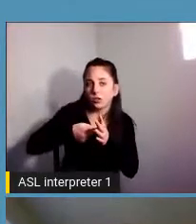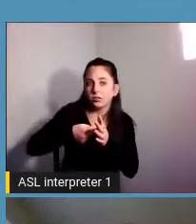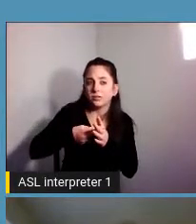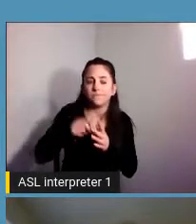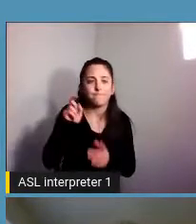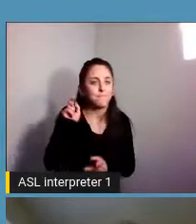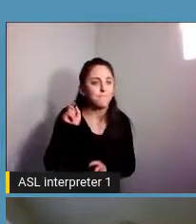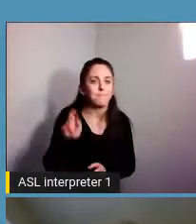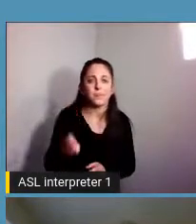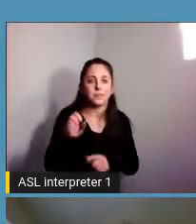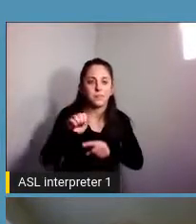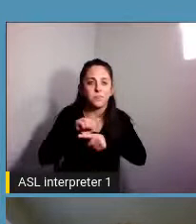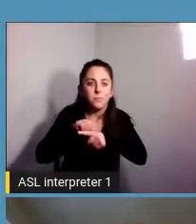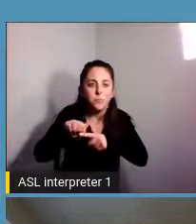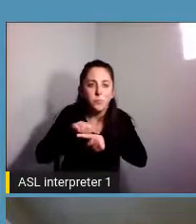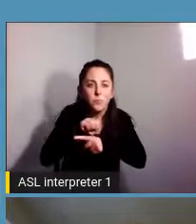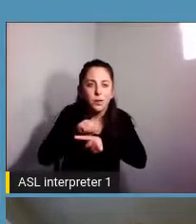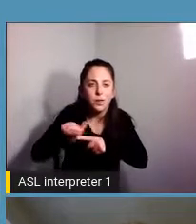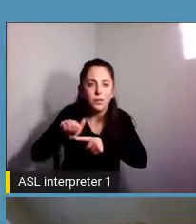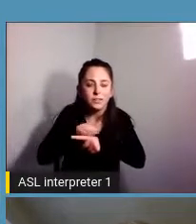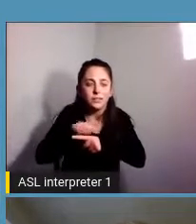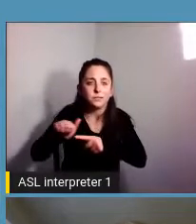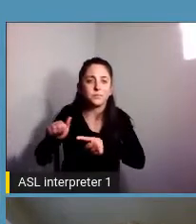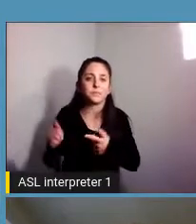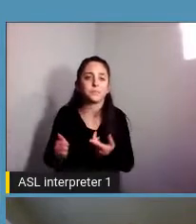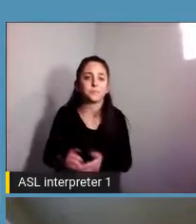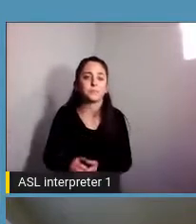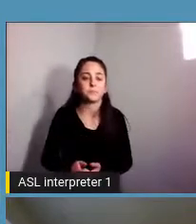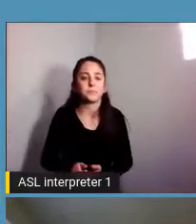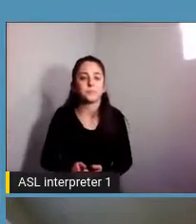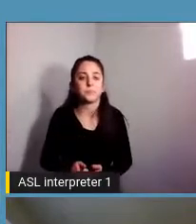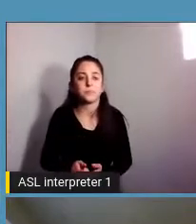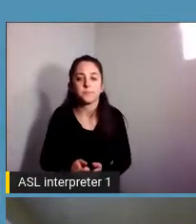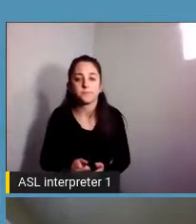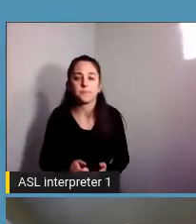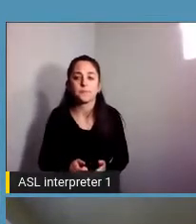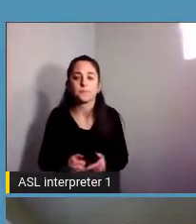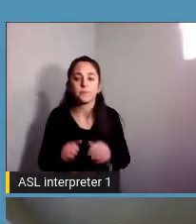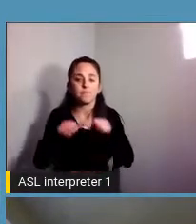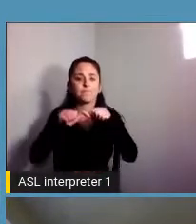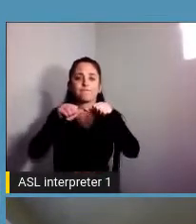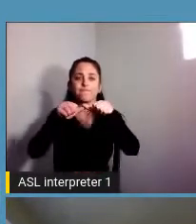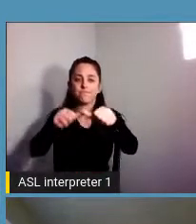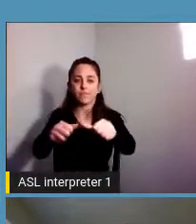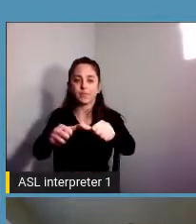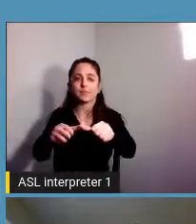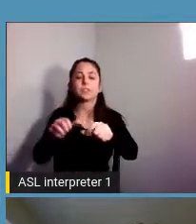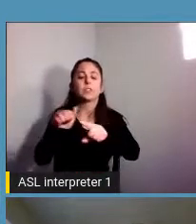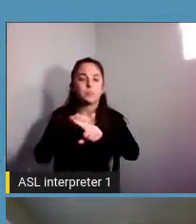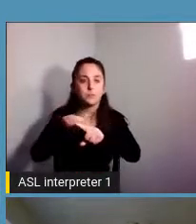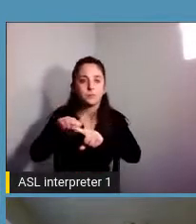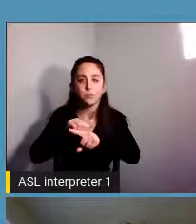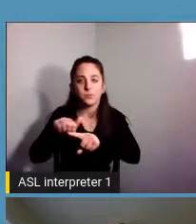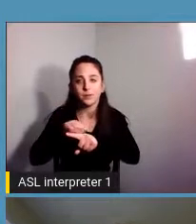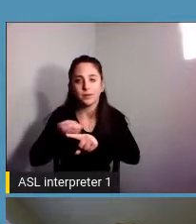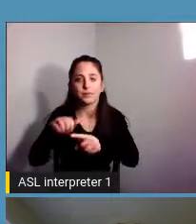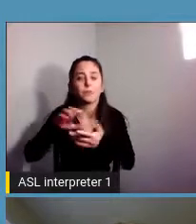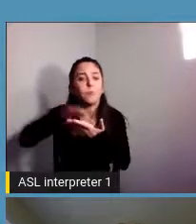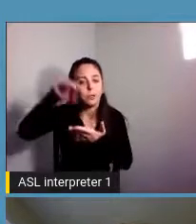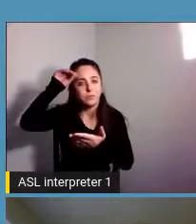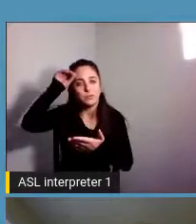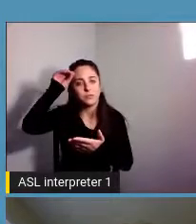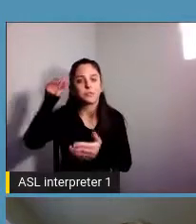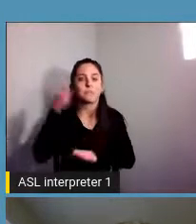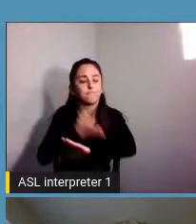takes practice to stay in practice and do it well. It can't hurt to learn a little bit, but what we don't like to see is when people take